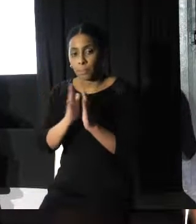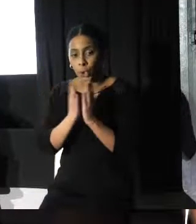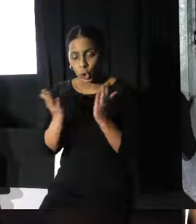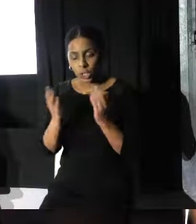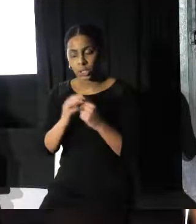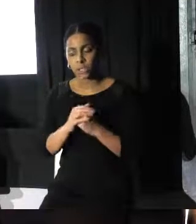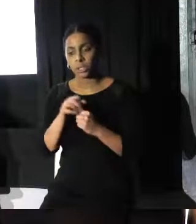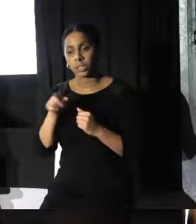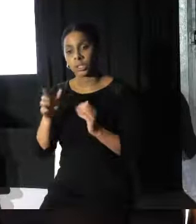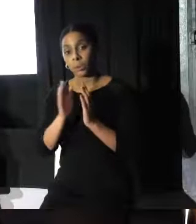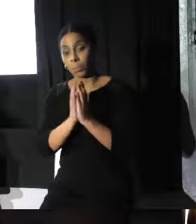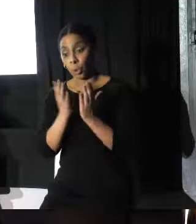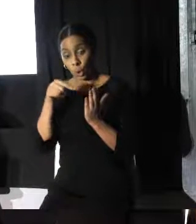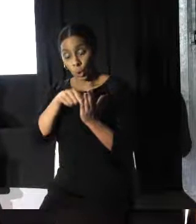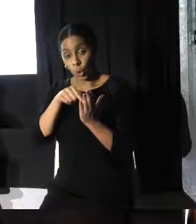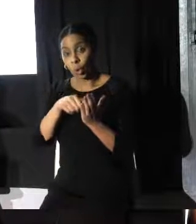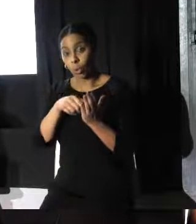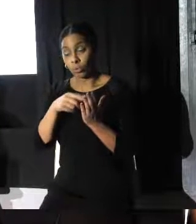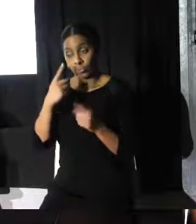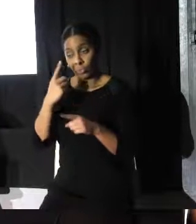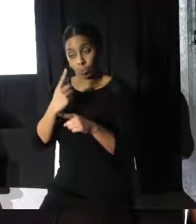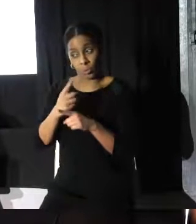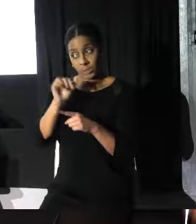only tells the story of